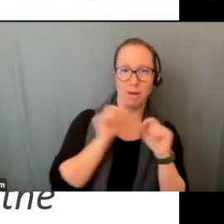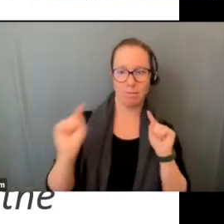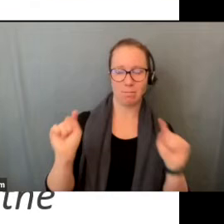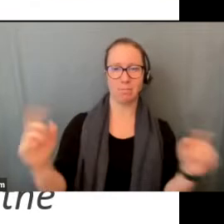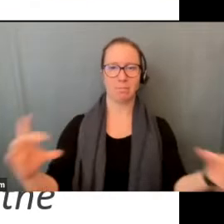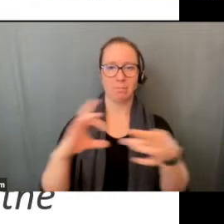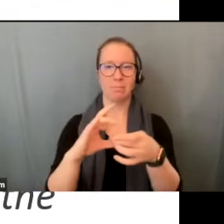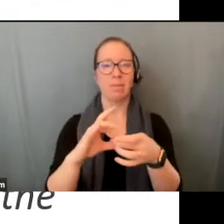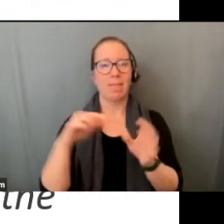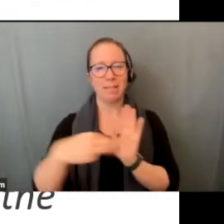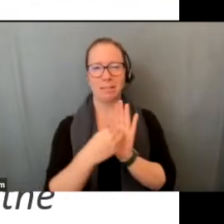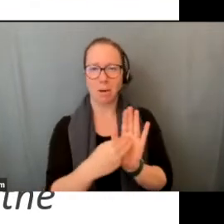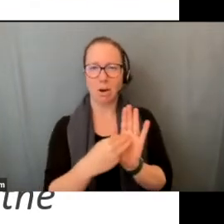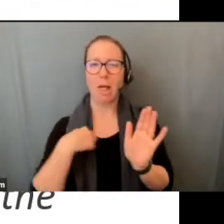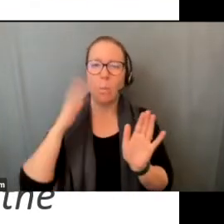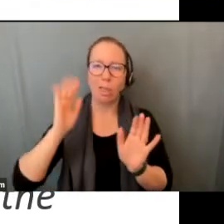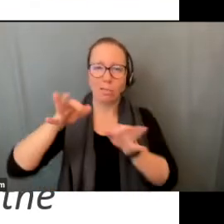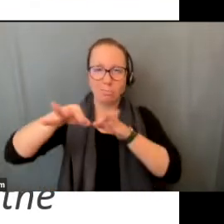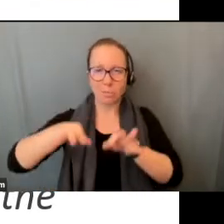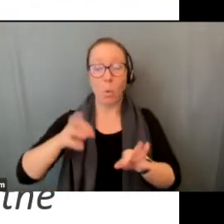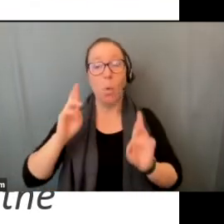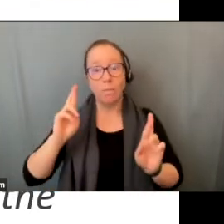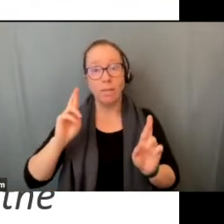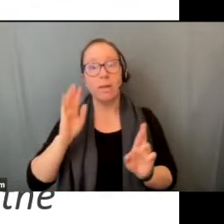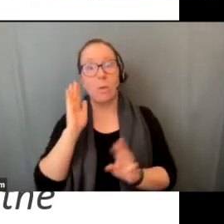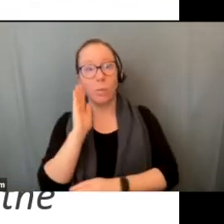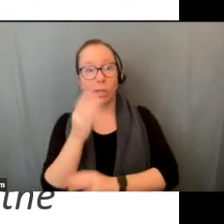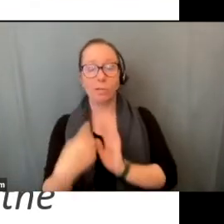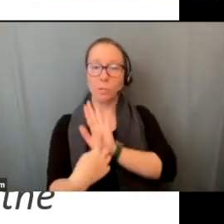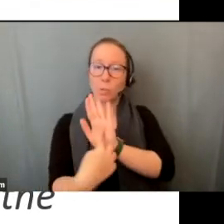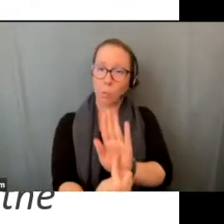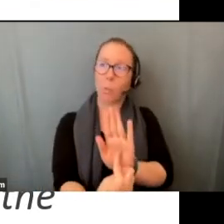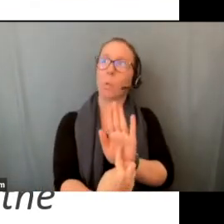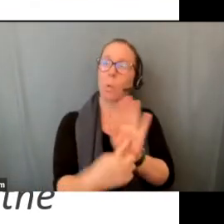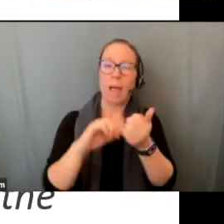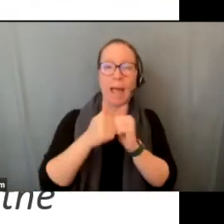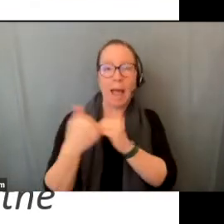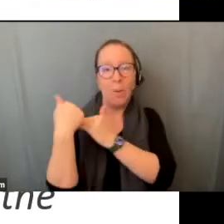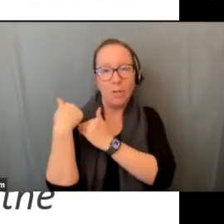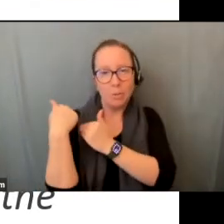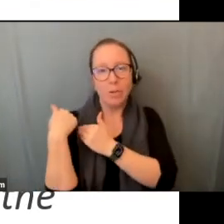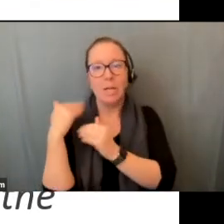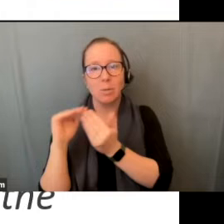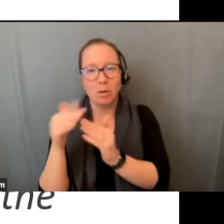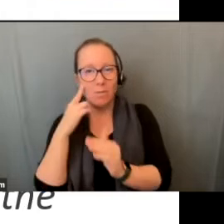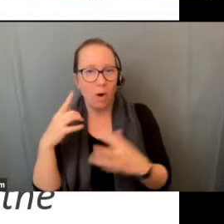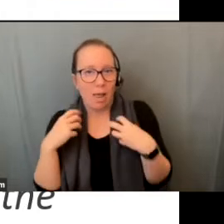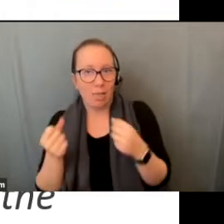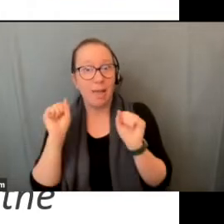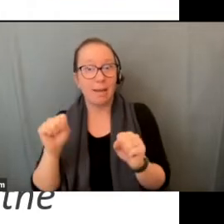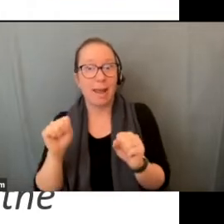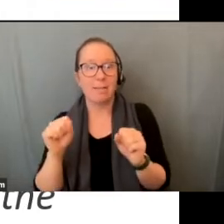as I demonstrate or explain it today, hopefully will be able to show how the accountable community for health can actually strengthen